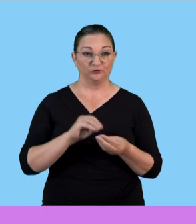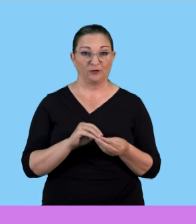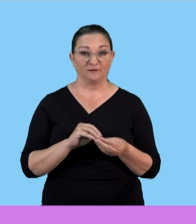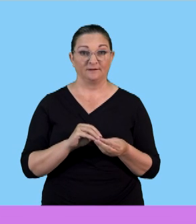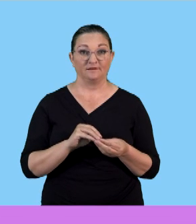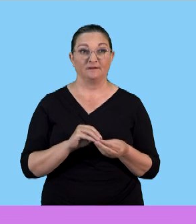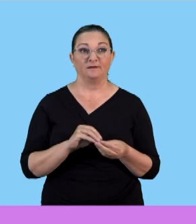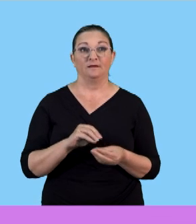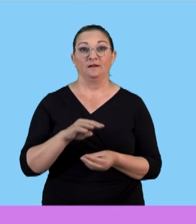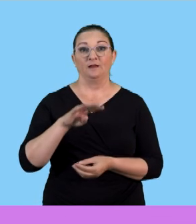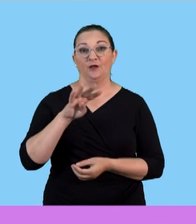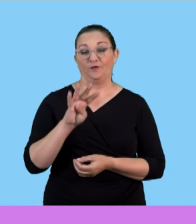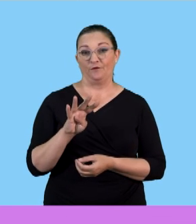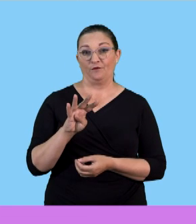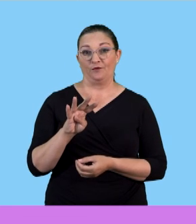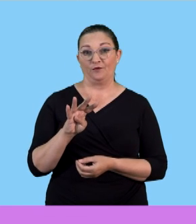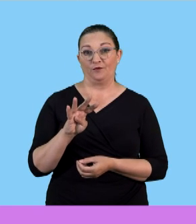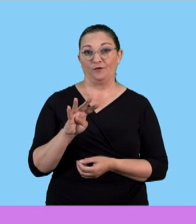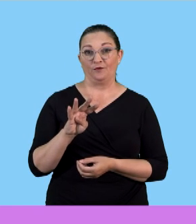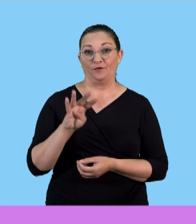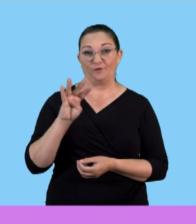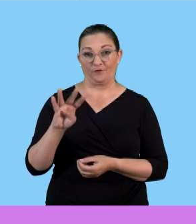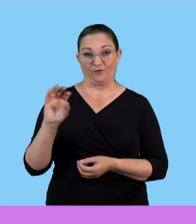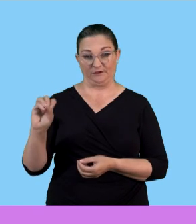to be paid of